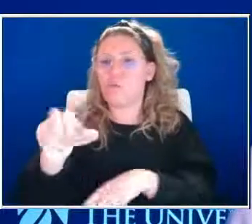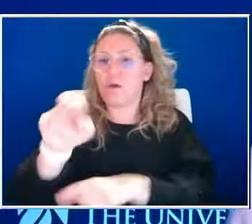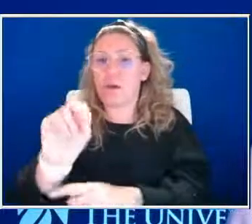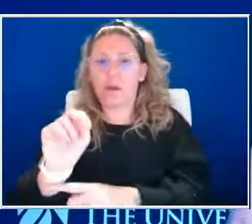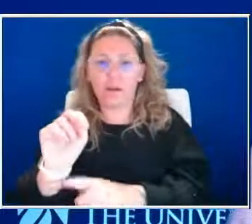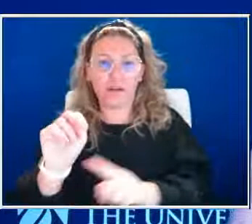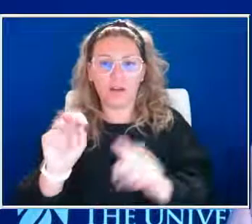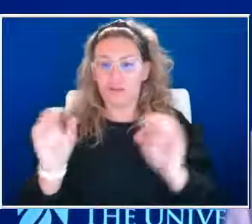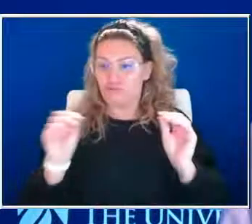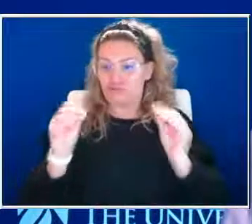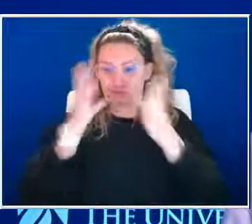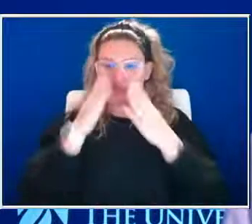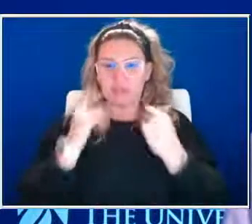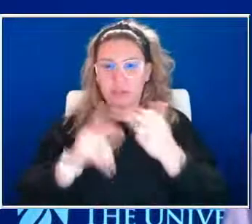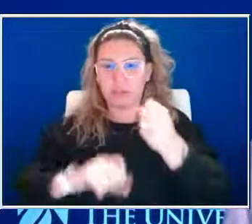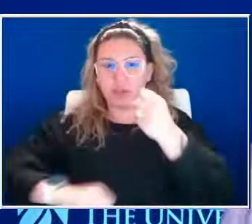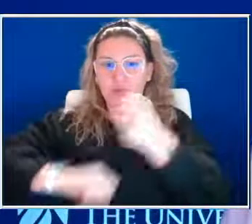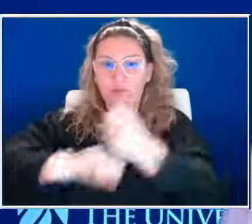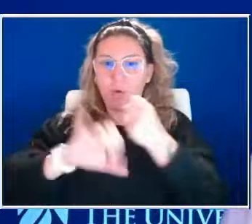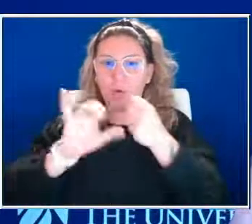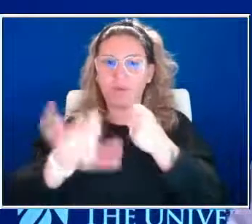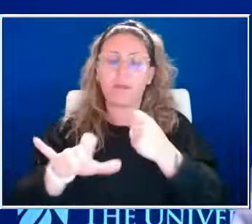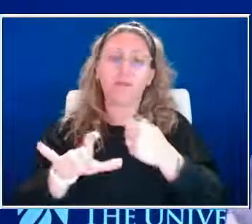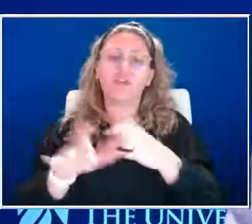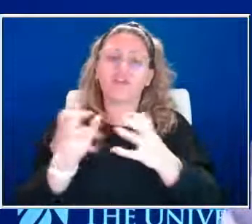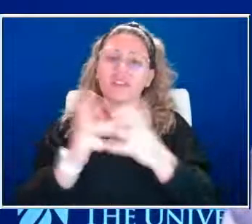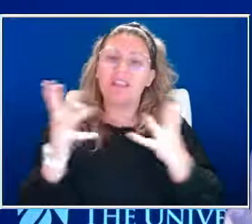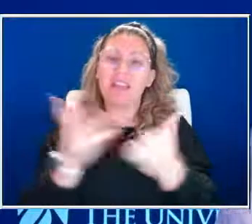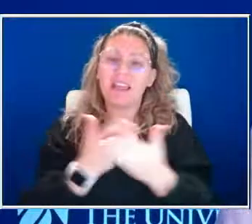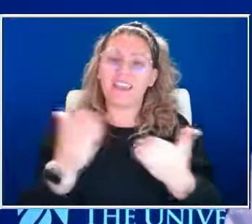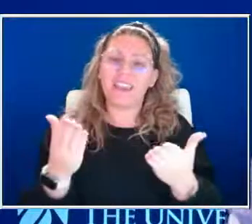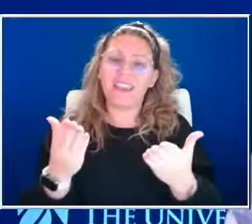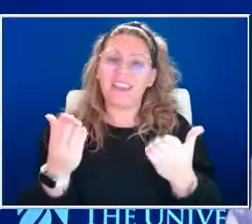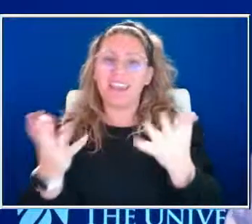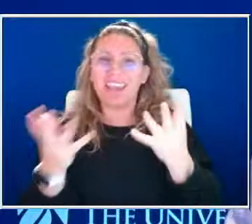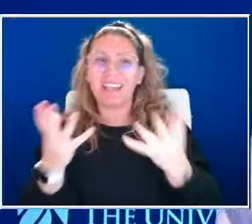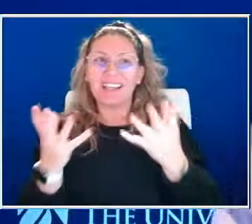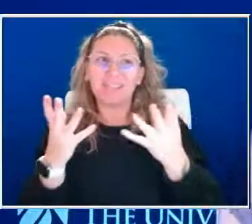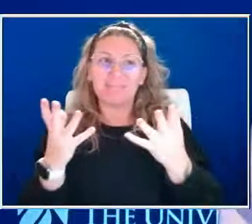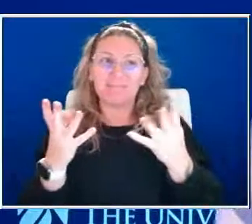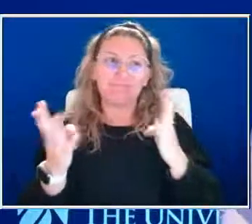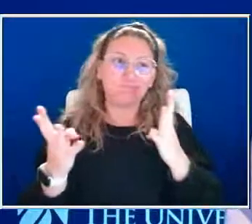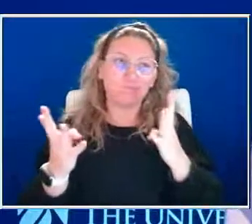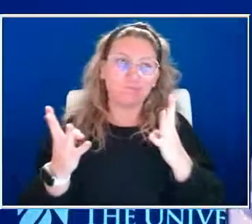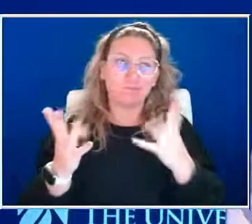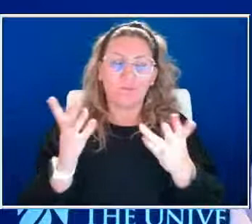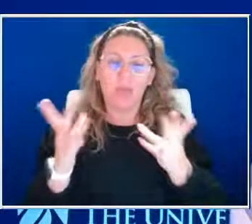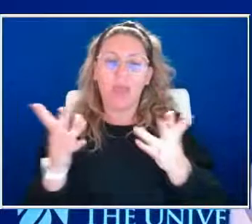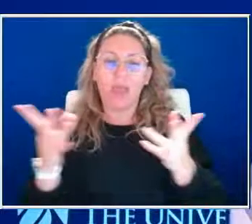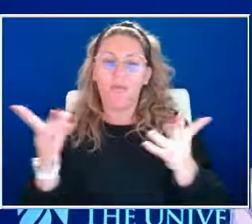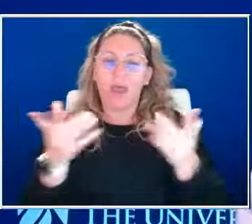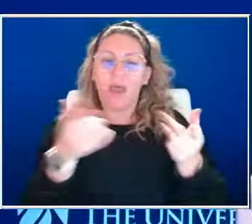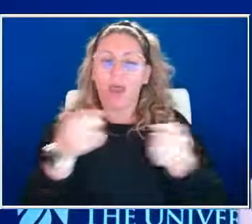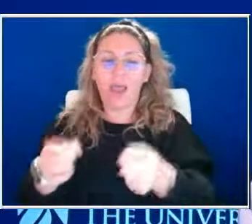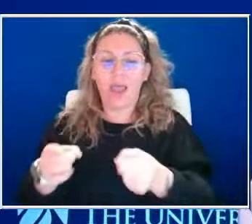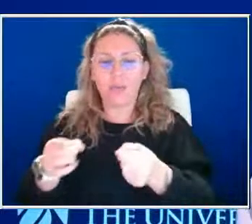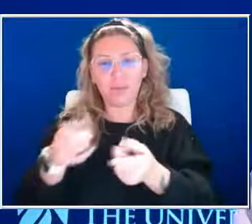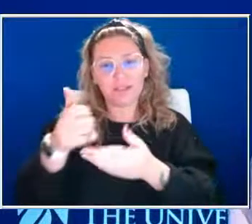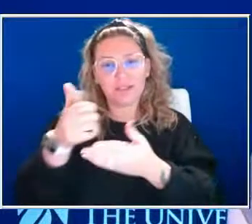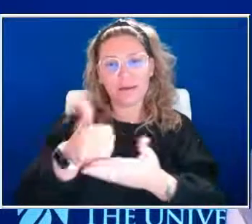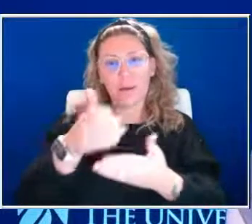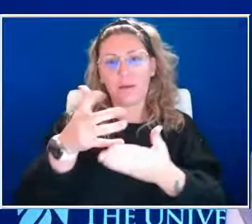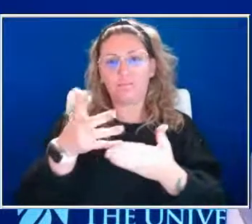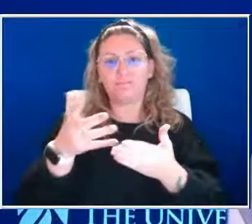data to support that. So there's just a lot of things that have kind of conspired or come together to help this promote this